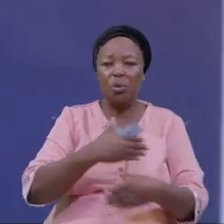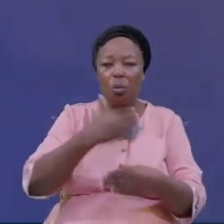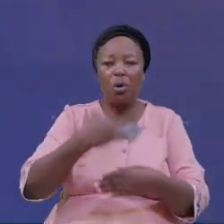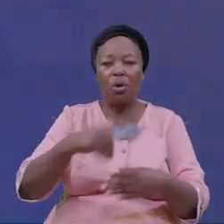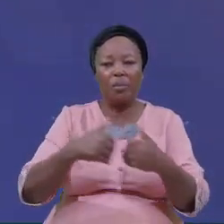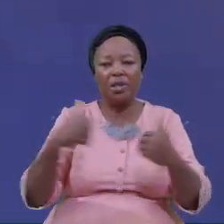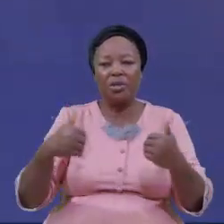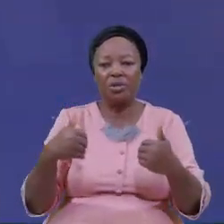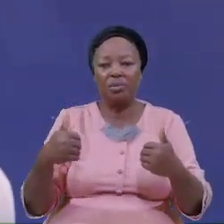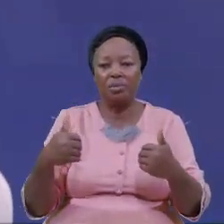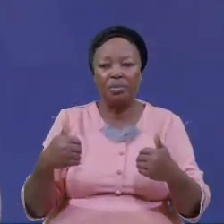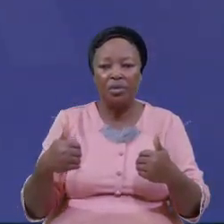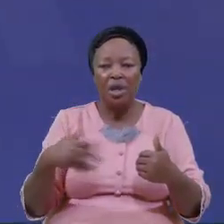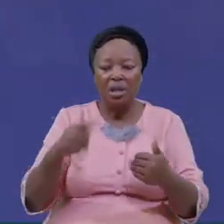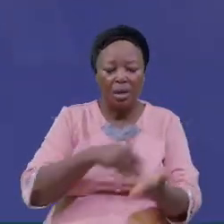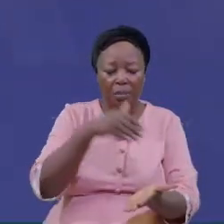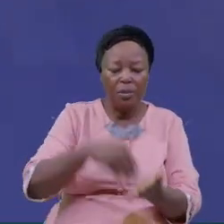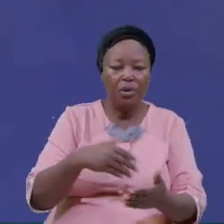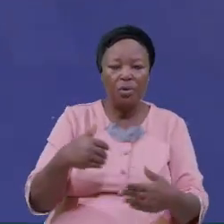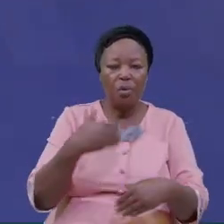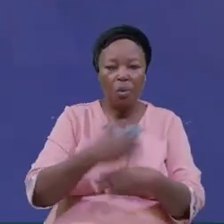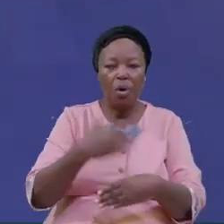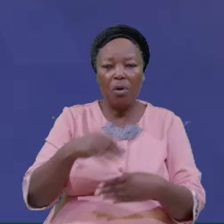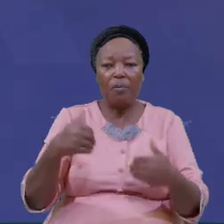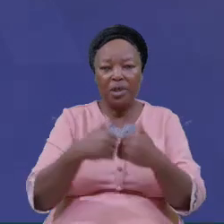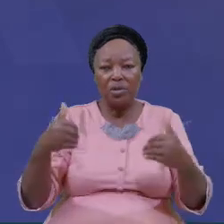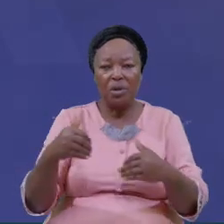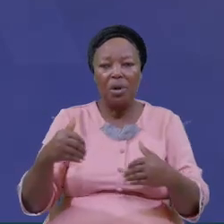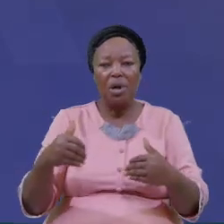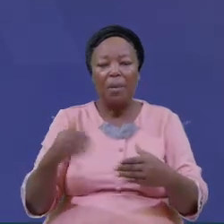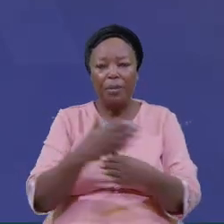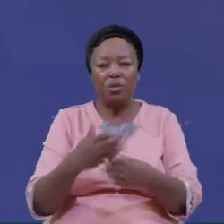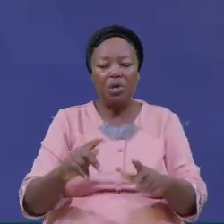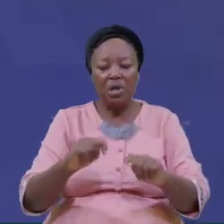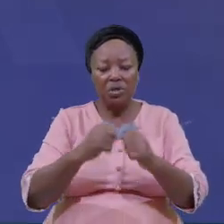The middle wall of partition between tribe and tribe.